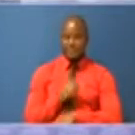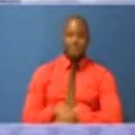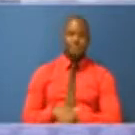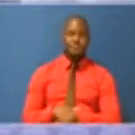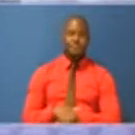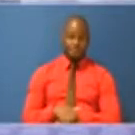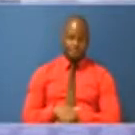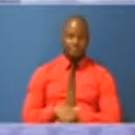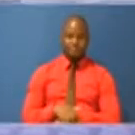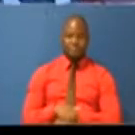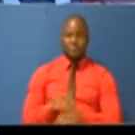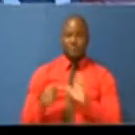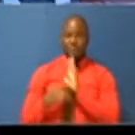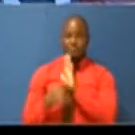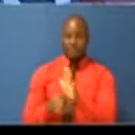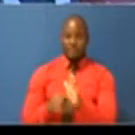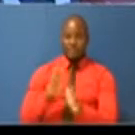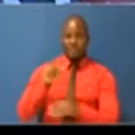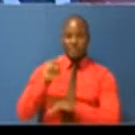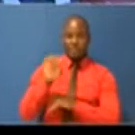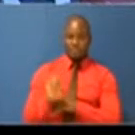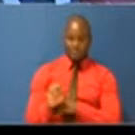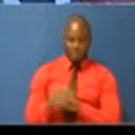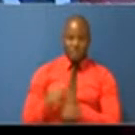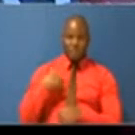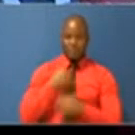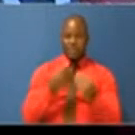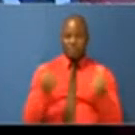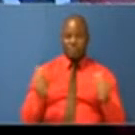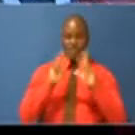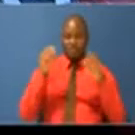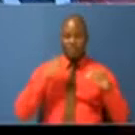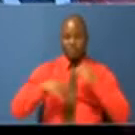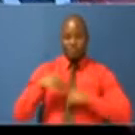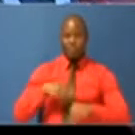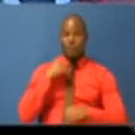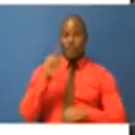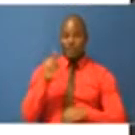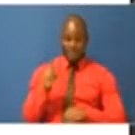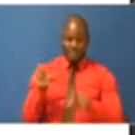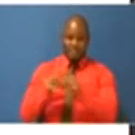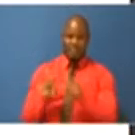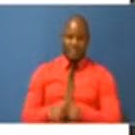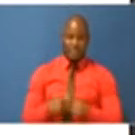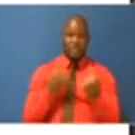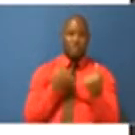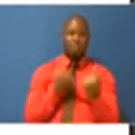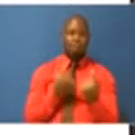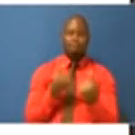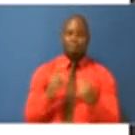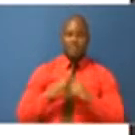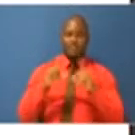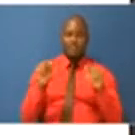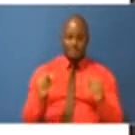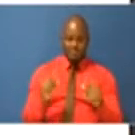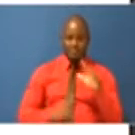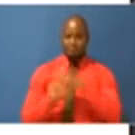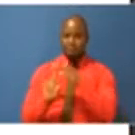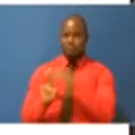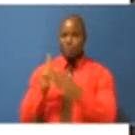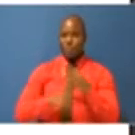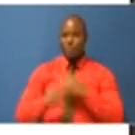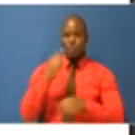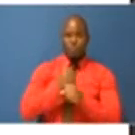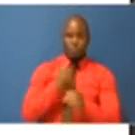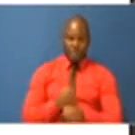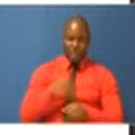up coming to you mr grower singh we had tackled the issue of corruption but i want you to also speak to some issues that have been raised there what will